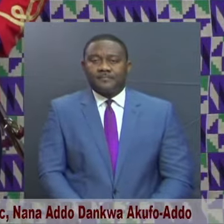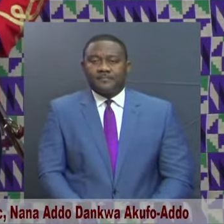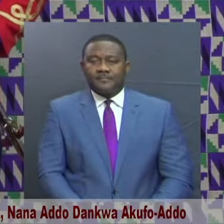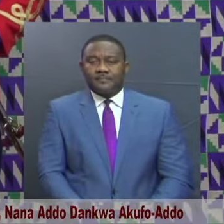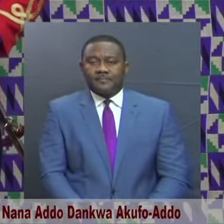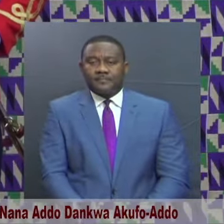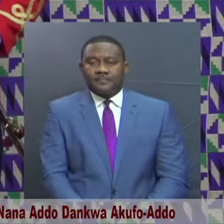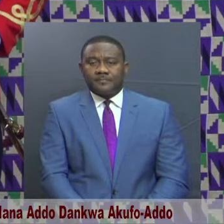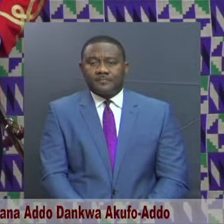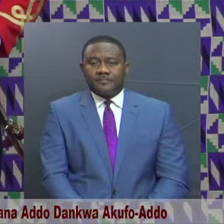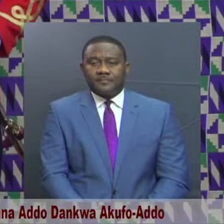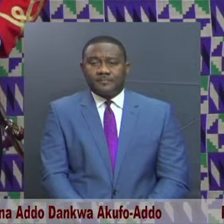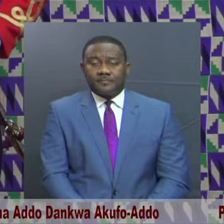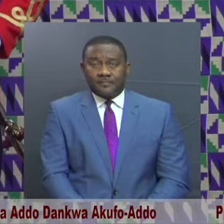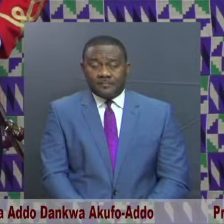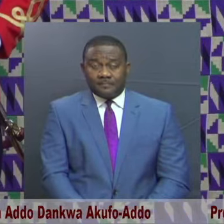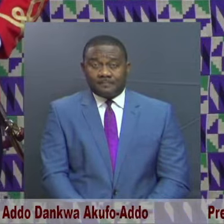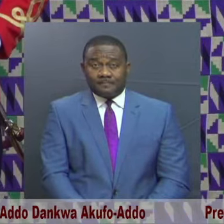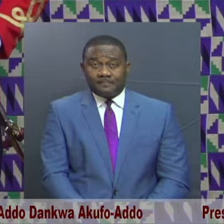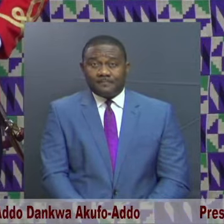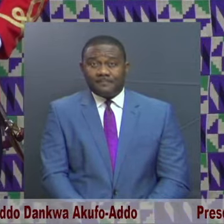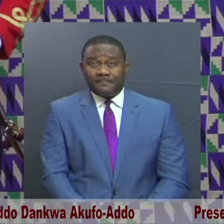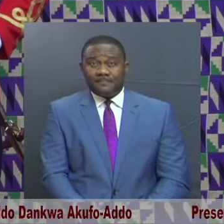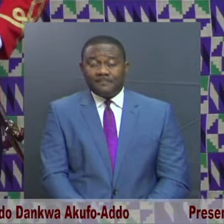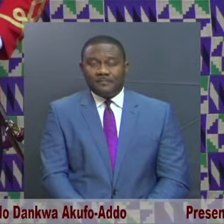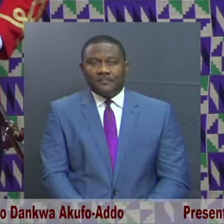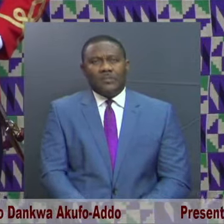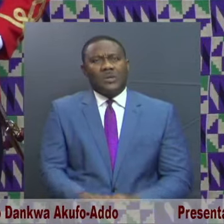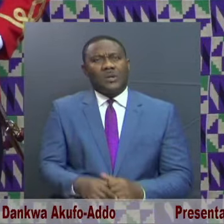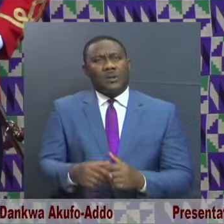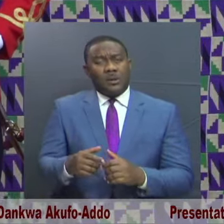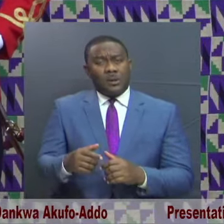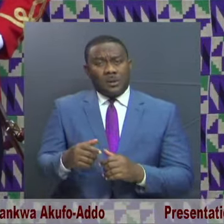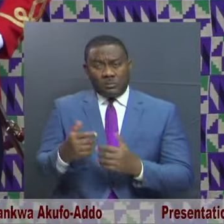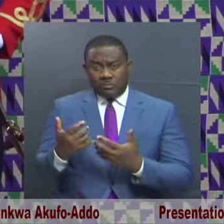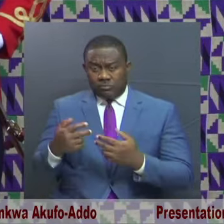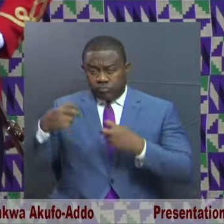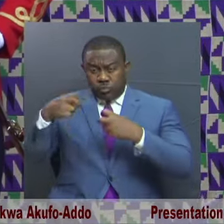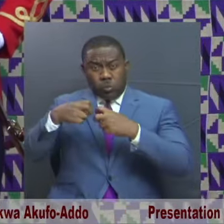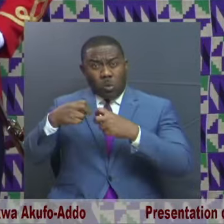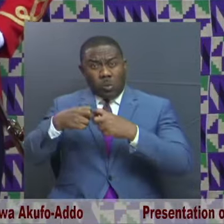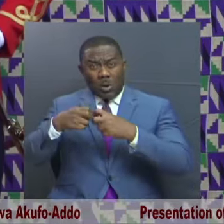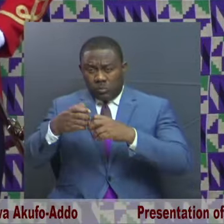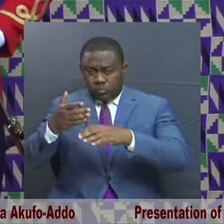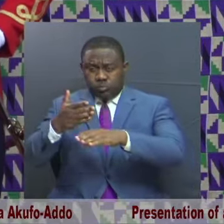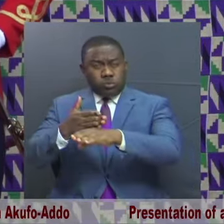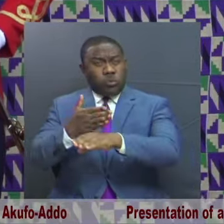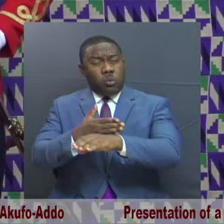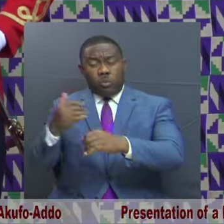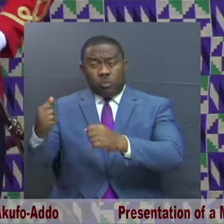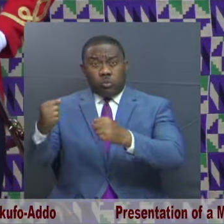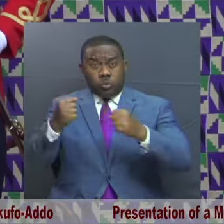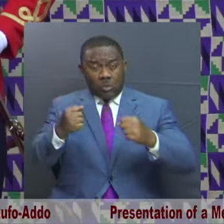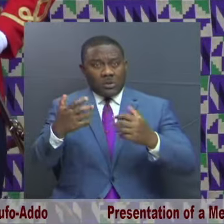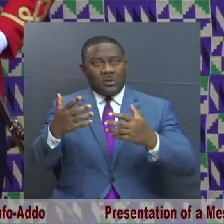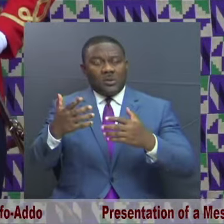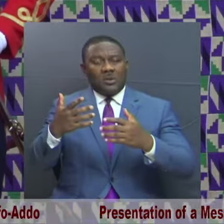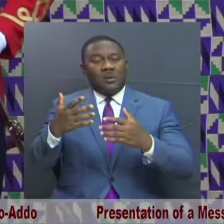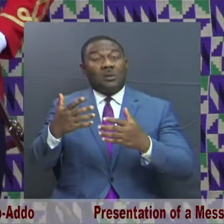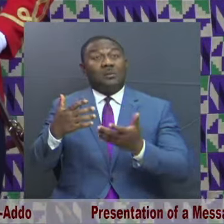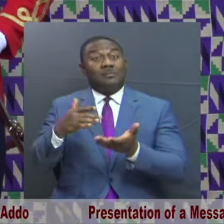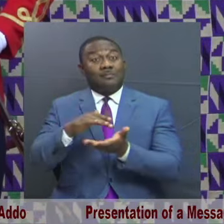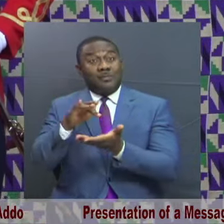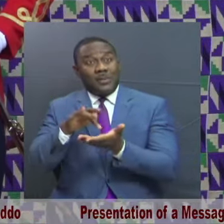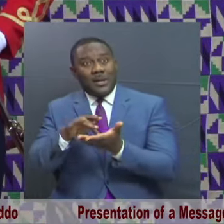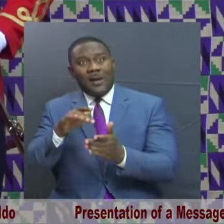projects as part of efforts to improve power system reliability in the middle and Northern parts of